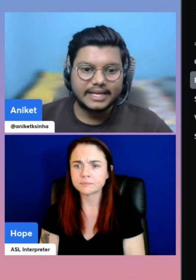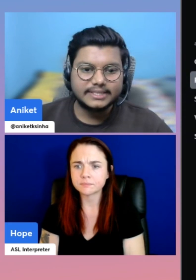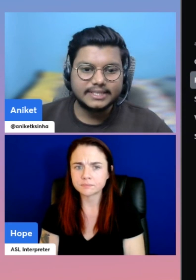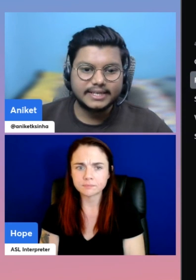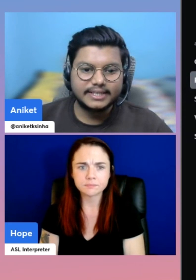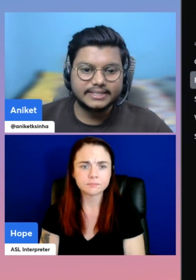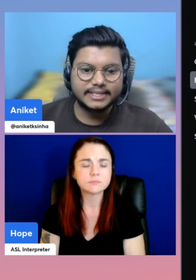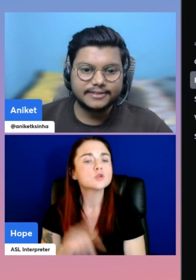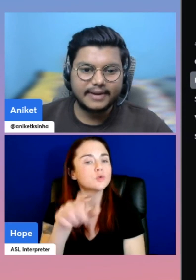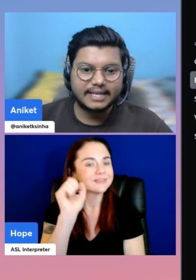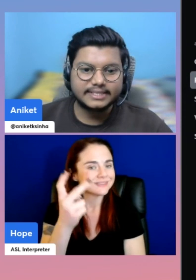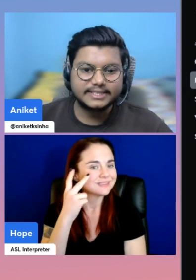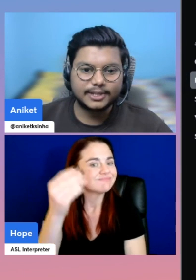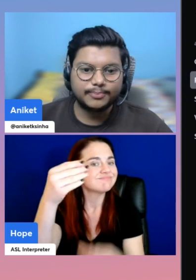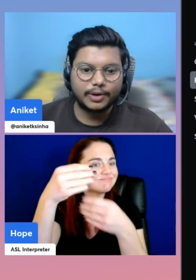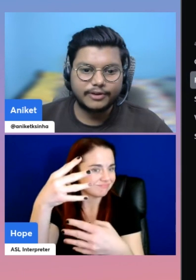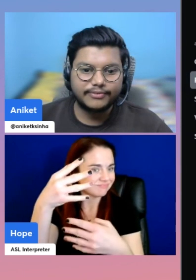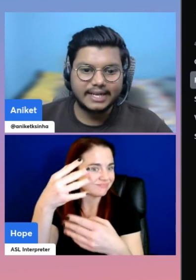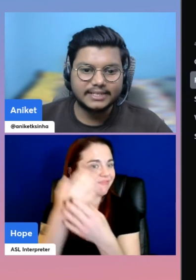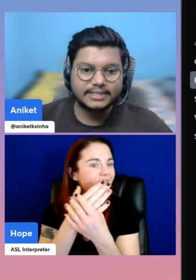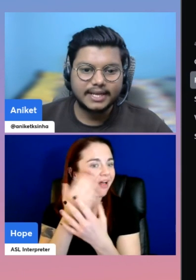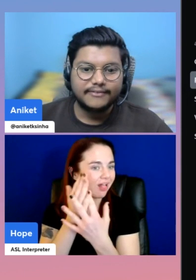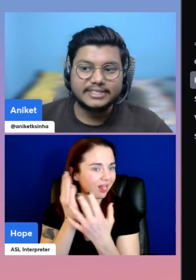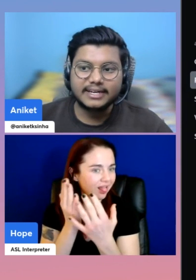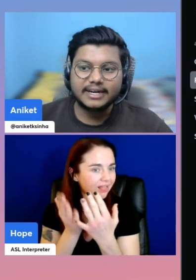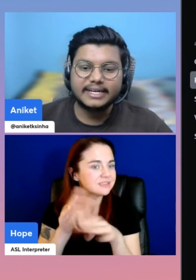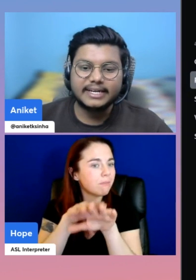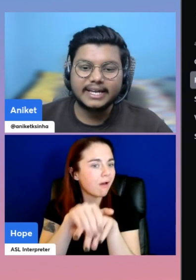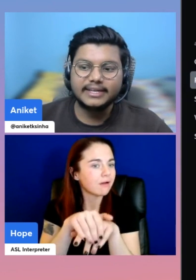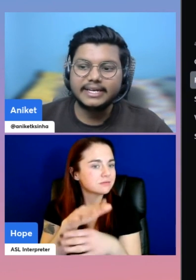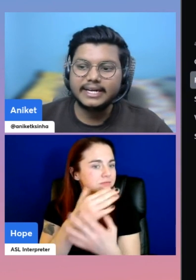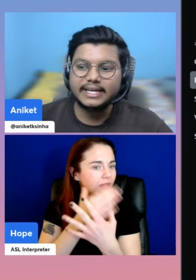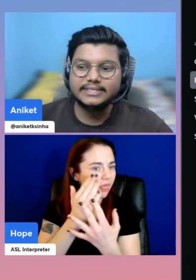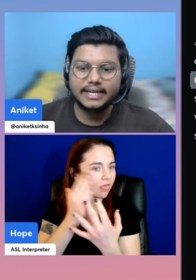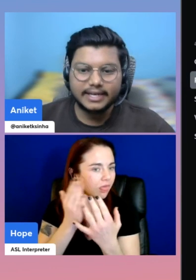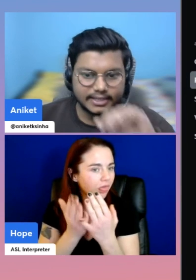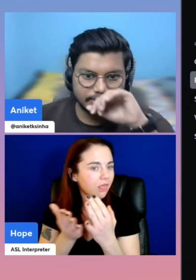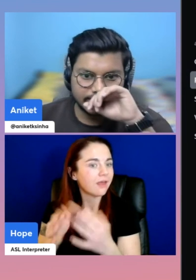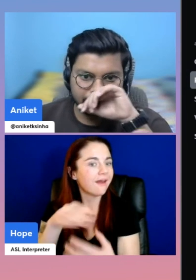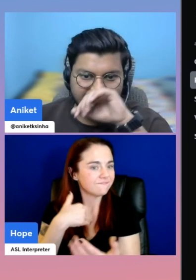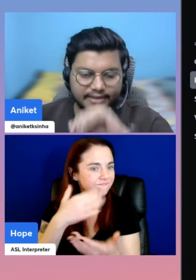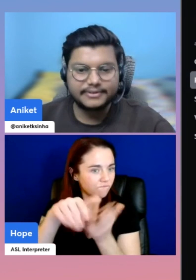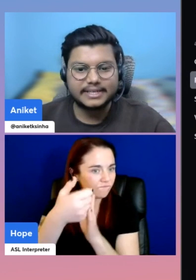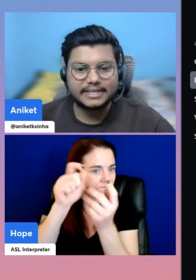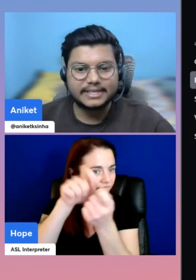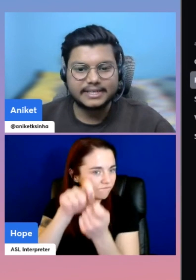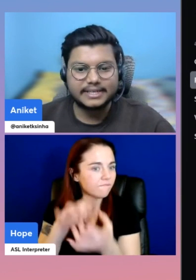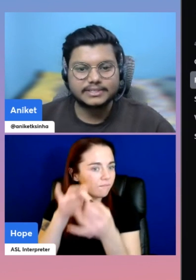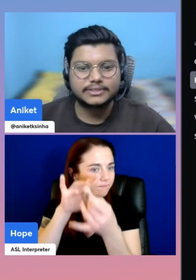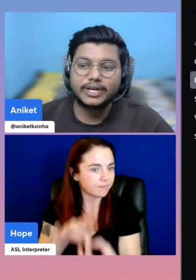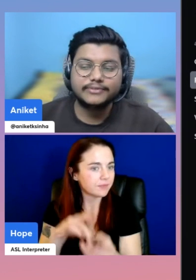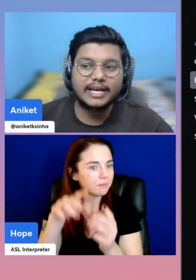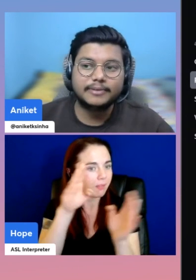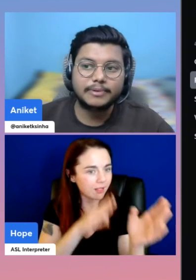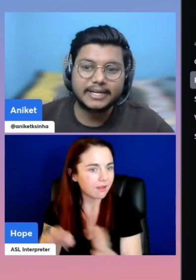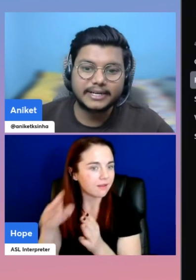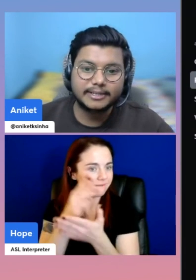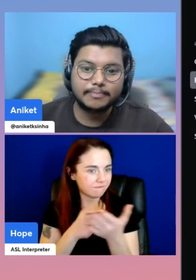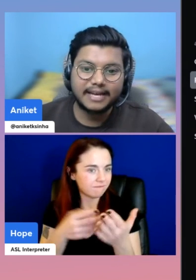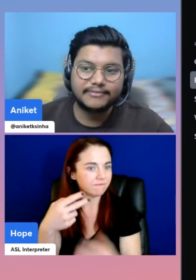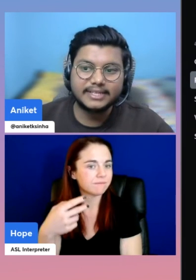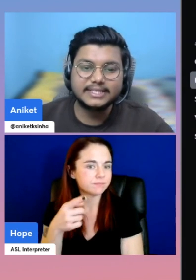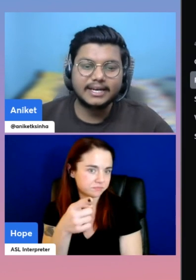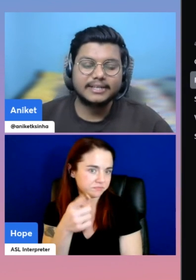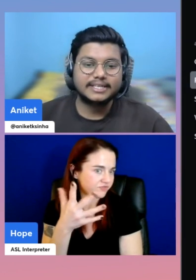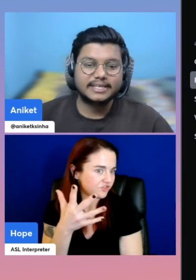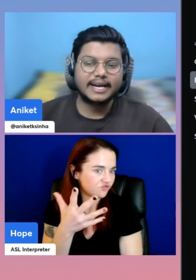You can see that these are the files. These are the mock files which are containing the details related to the plan phase. Okay, so whatever we have implemented in the